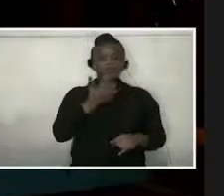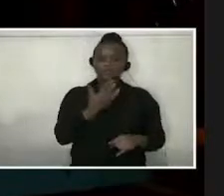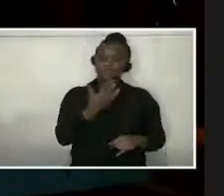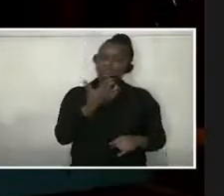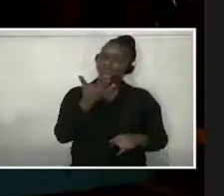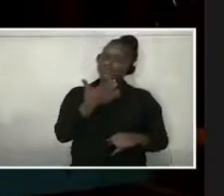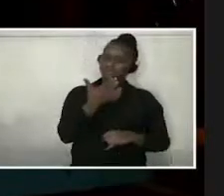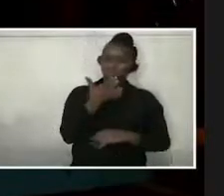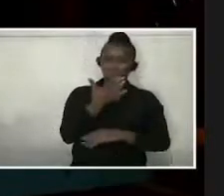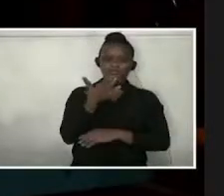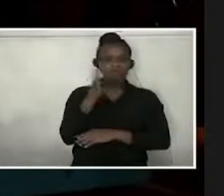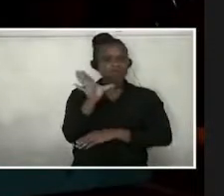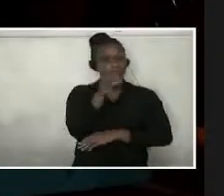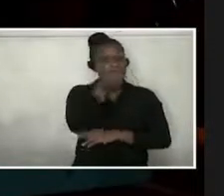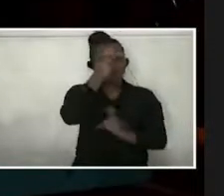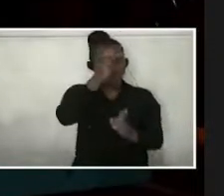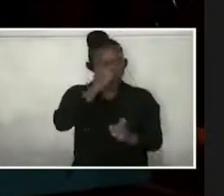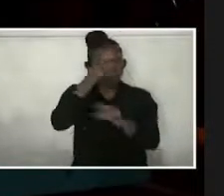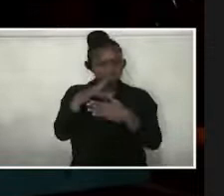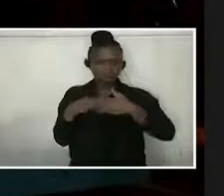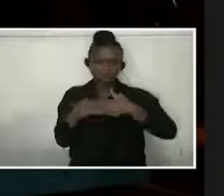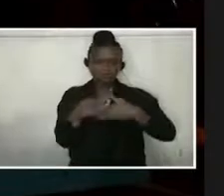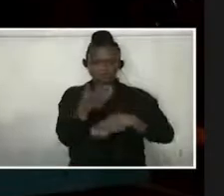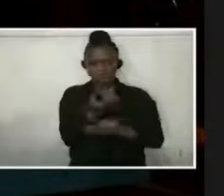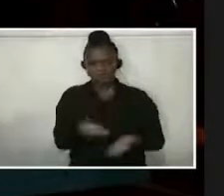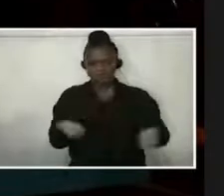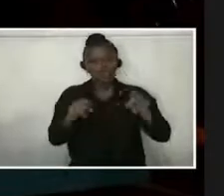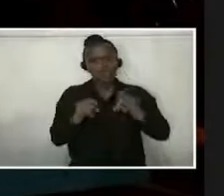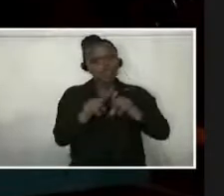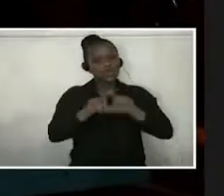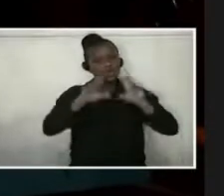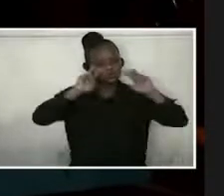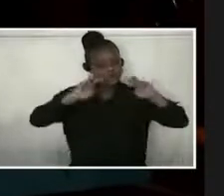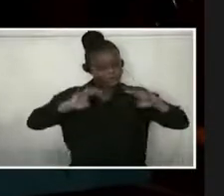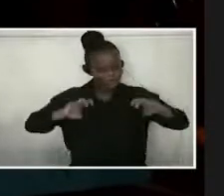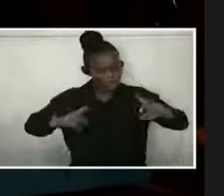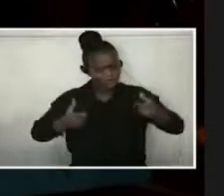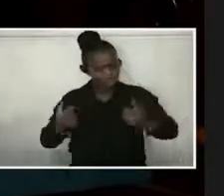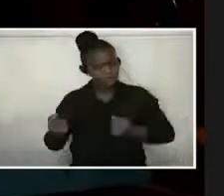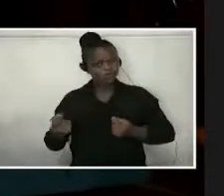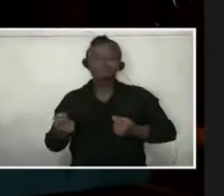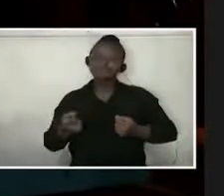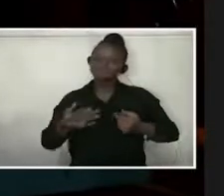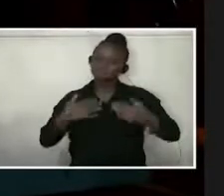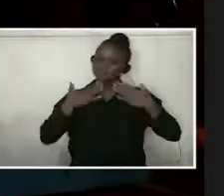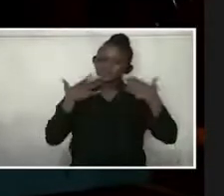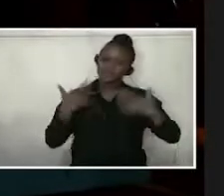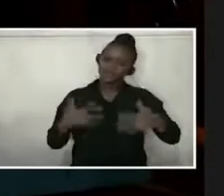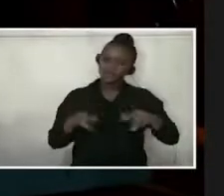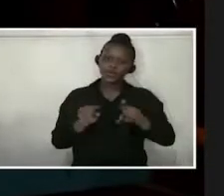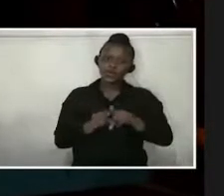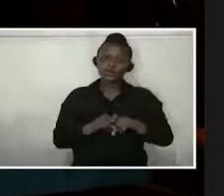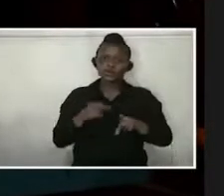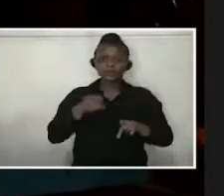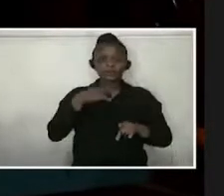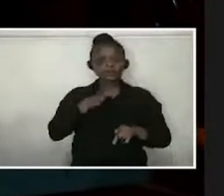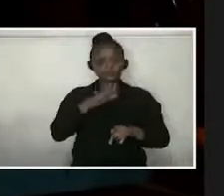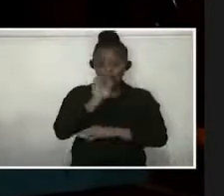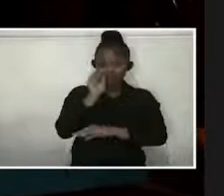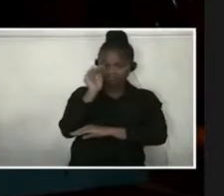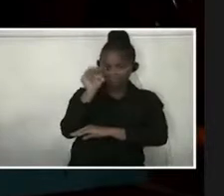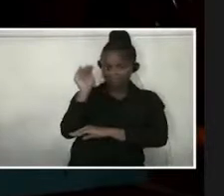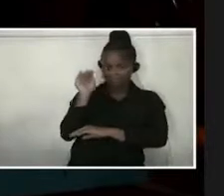the research and participate in the debate, and remind you that we did all this in the interest